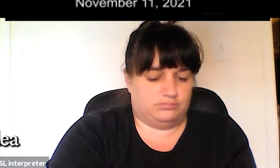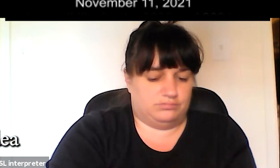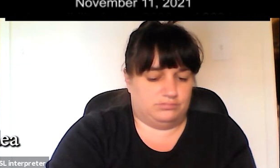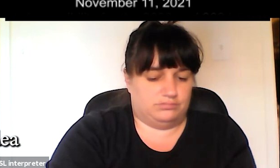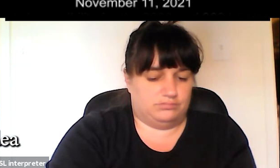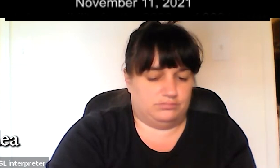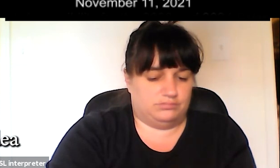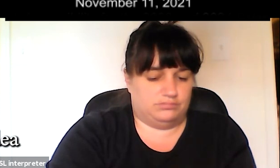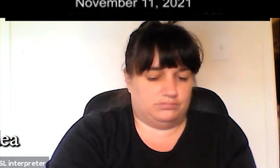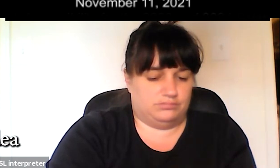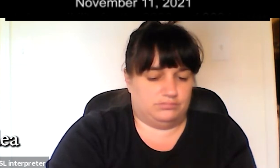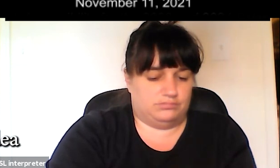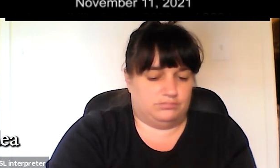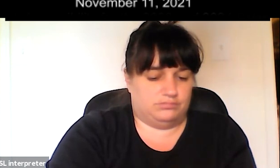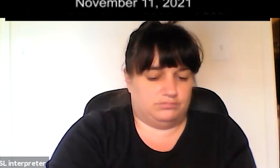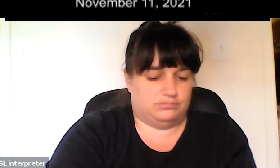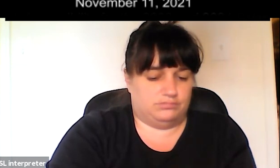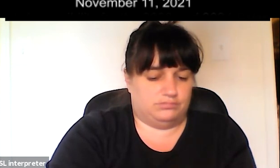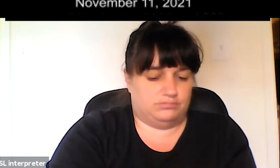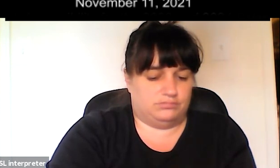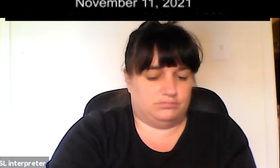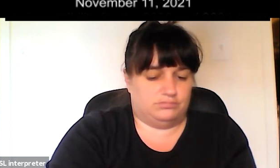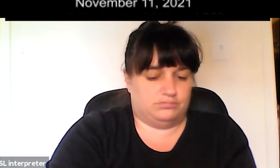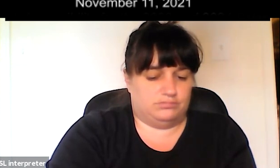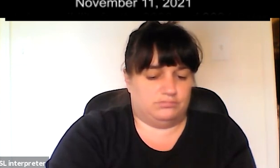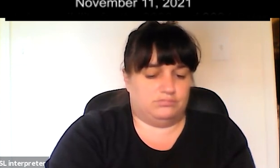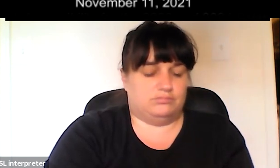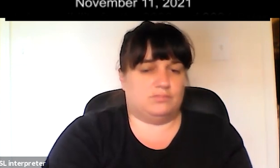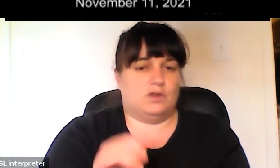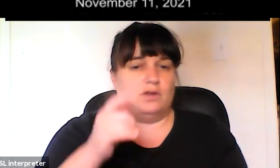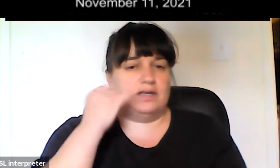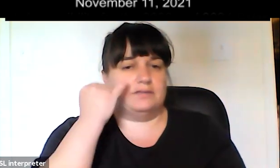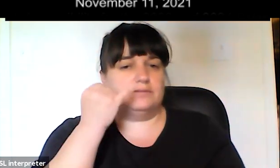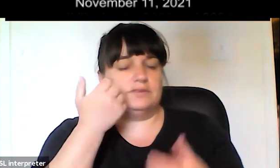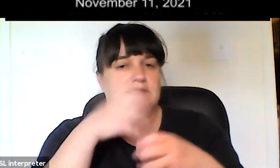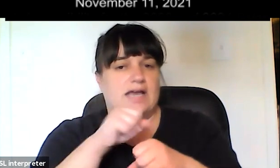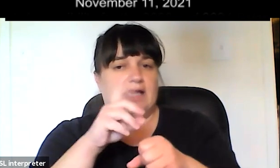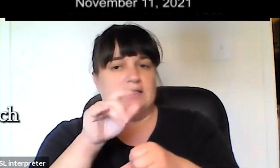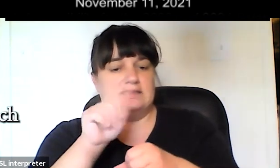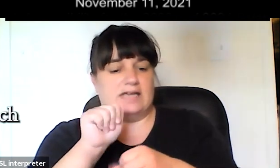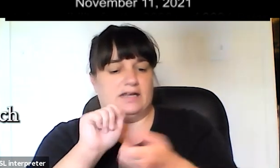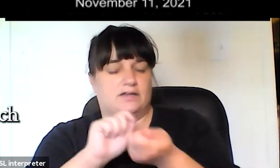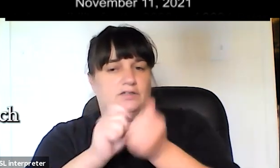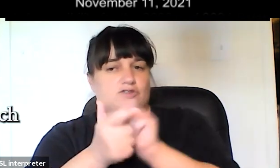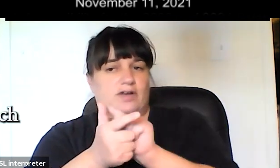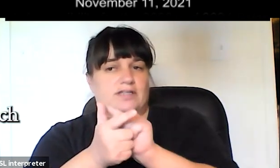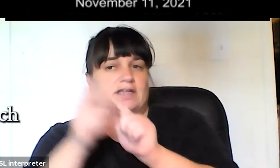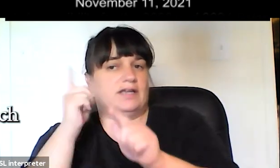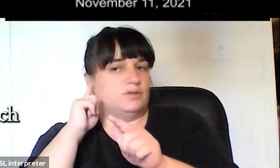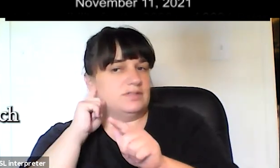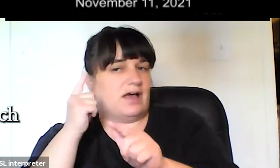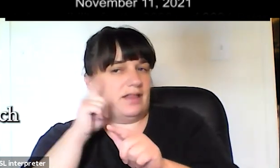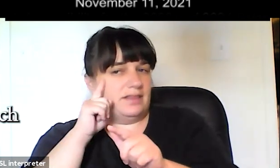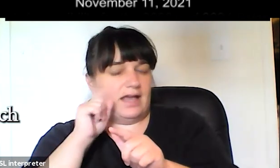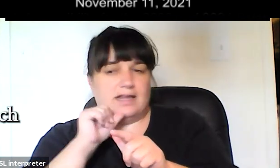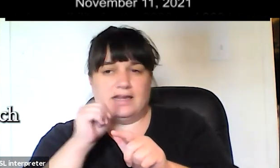So we created this project with the idea of being able to take data and translate it into sound. And really, I think I